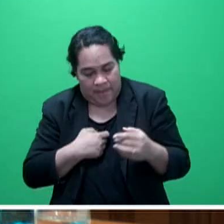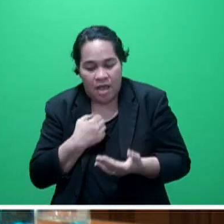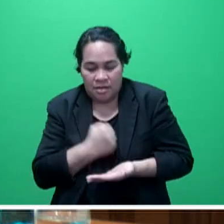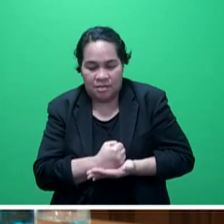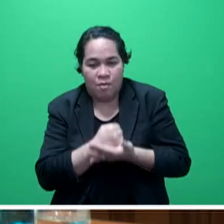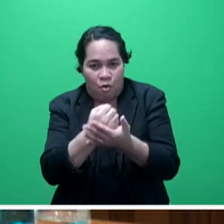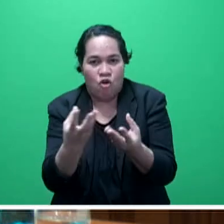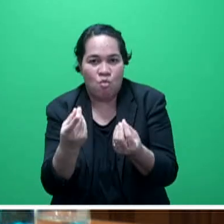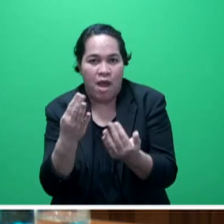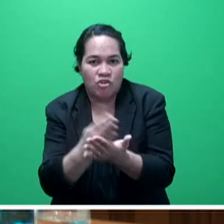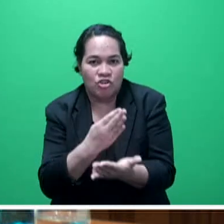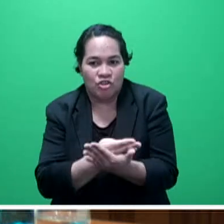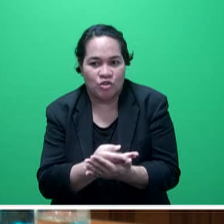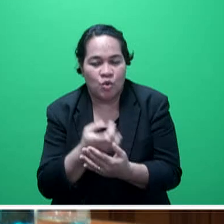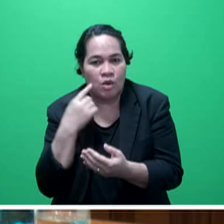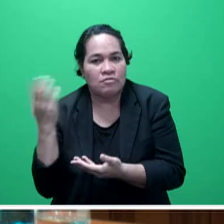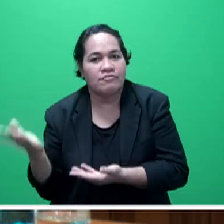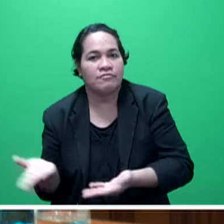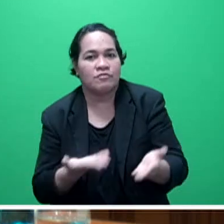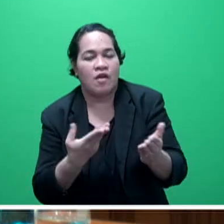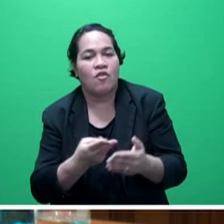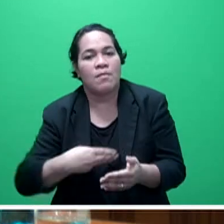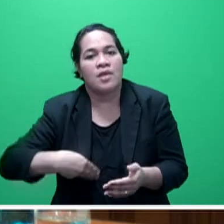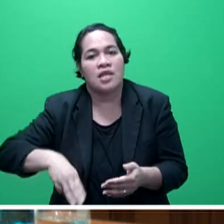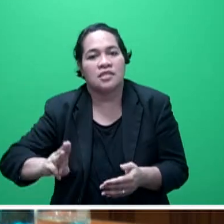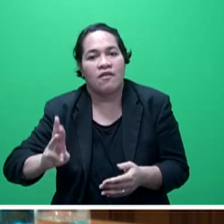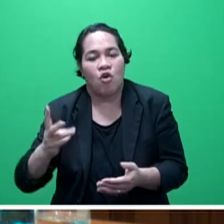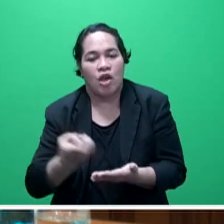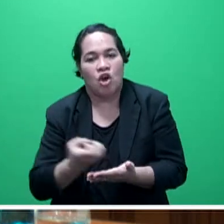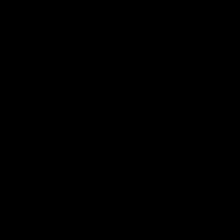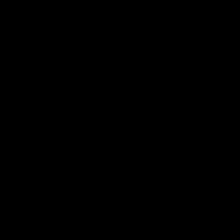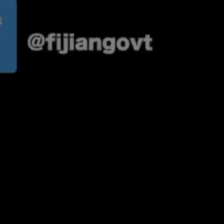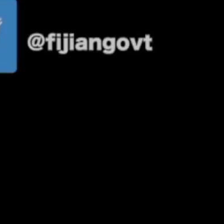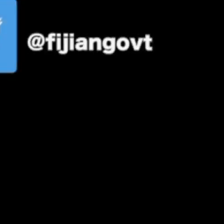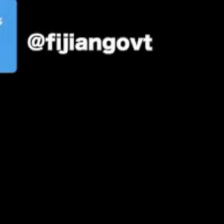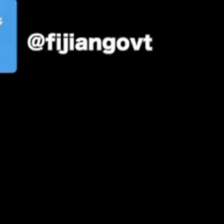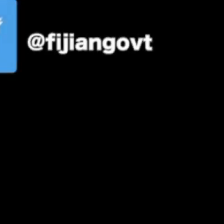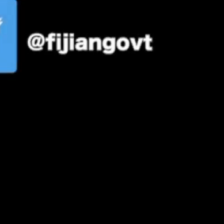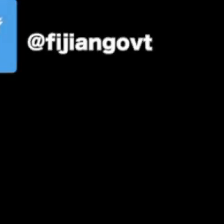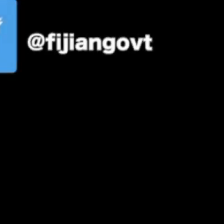2020-2021 as presented by the Minister for Economy. Thank you, Mr. Speaker, sir.